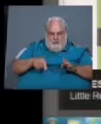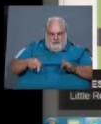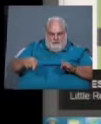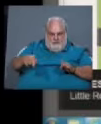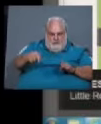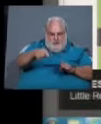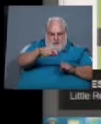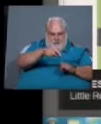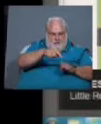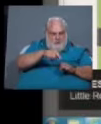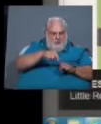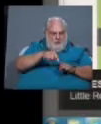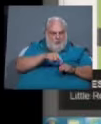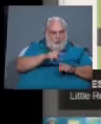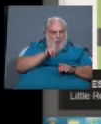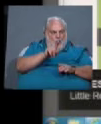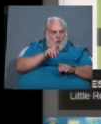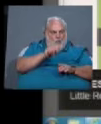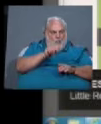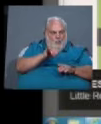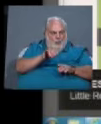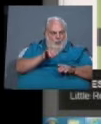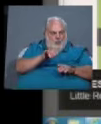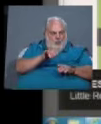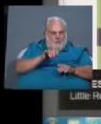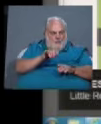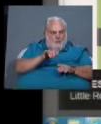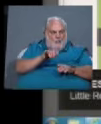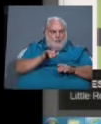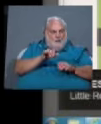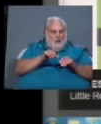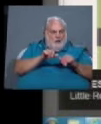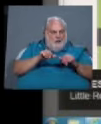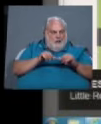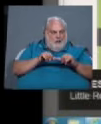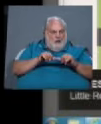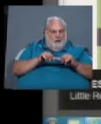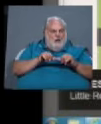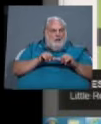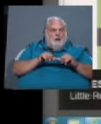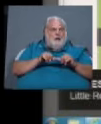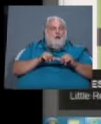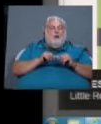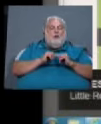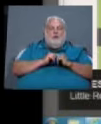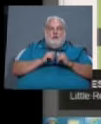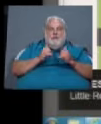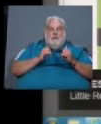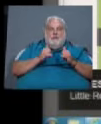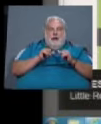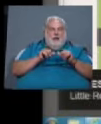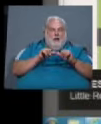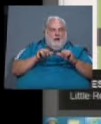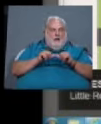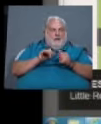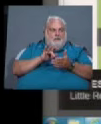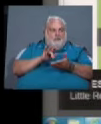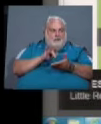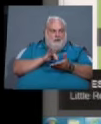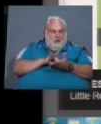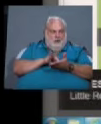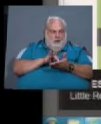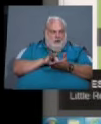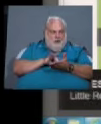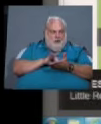will loop in a one-way fashion around that area that is being created there with a play area in the middle. It'll